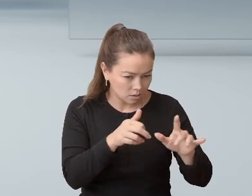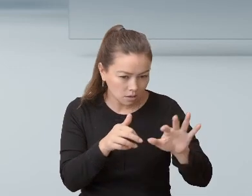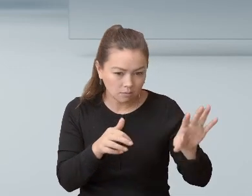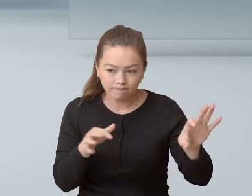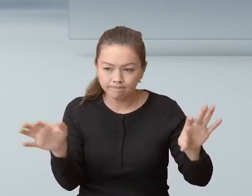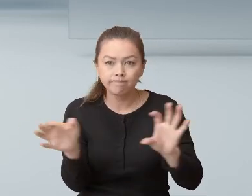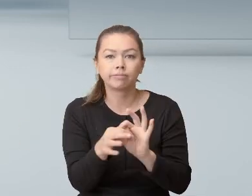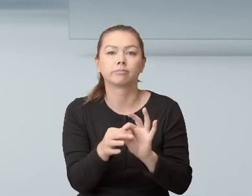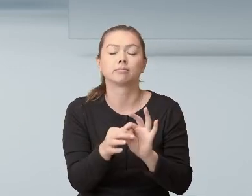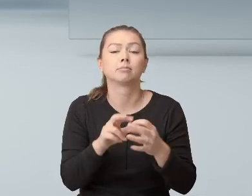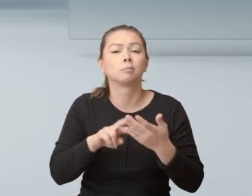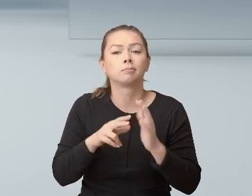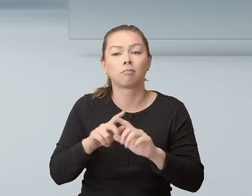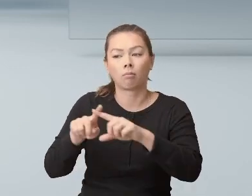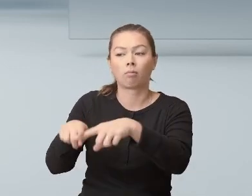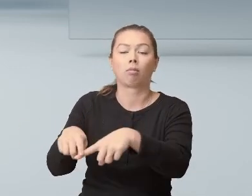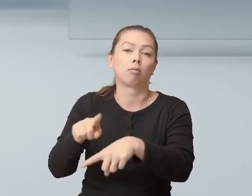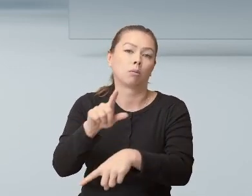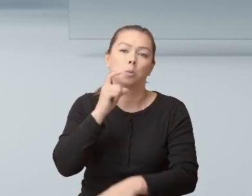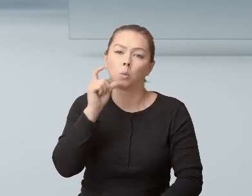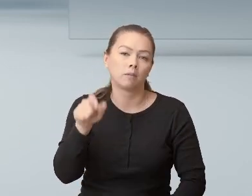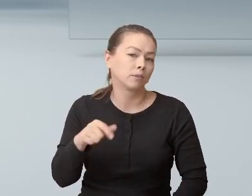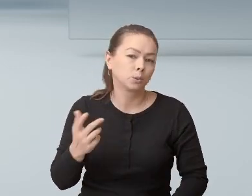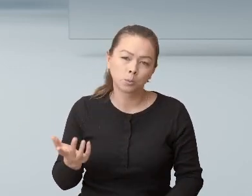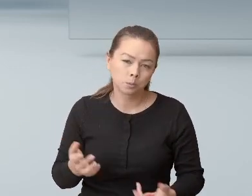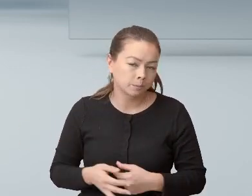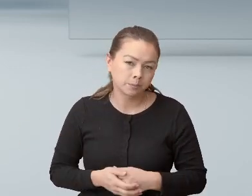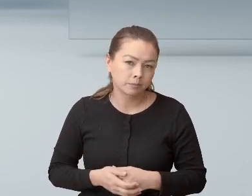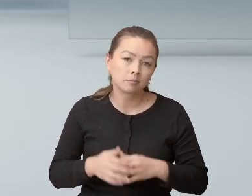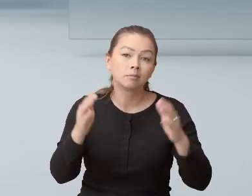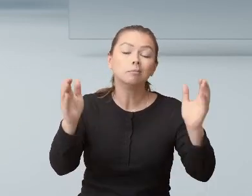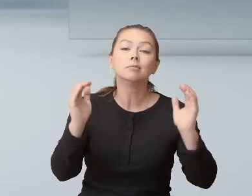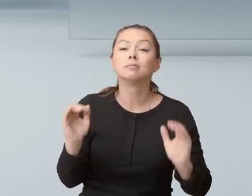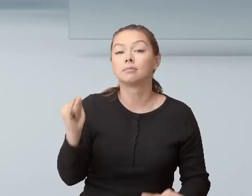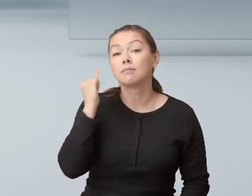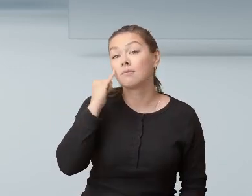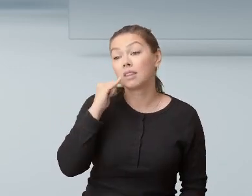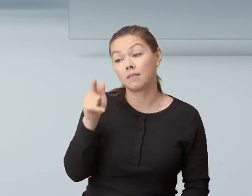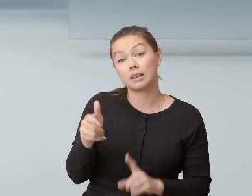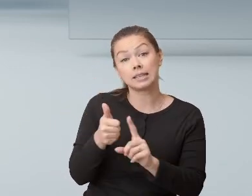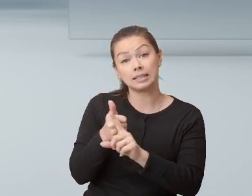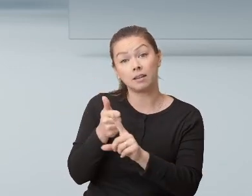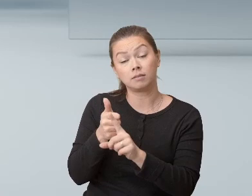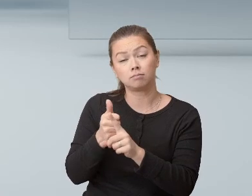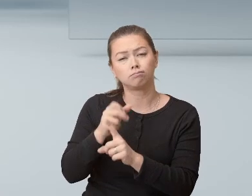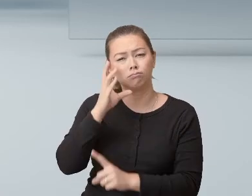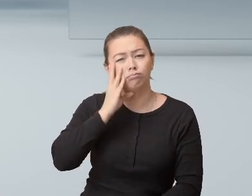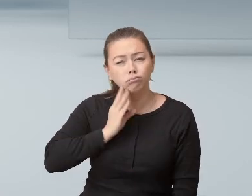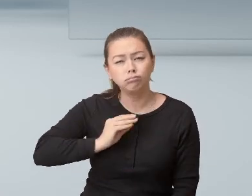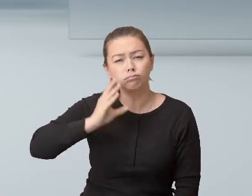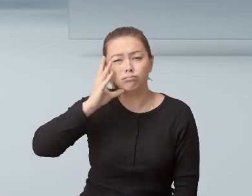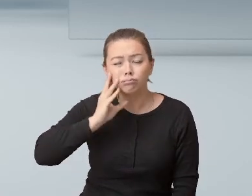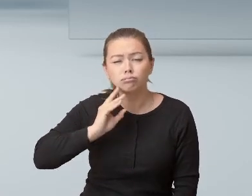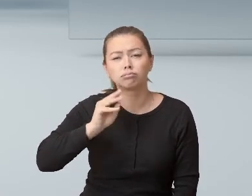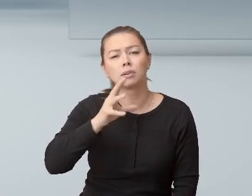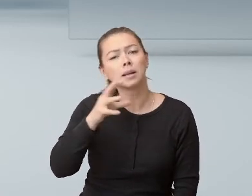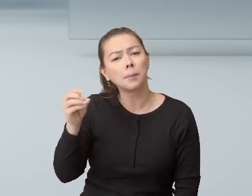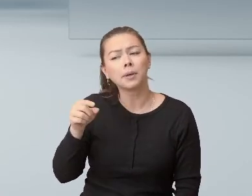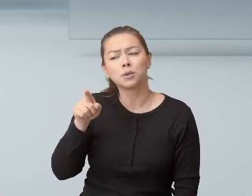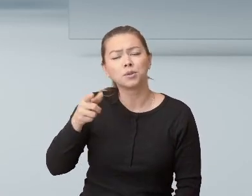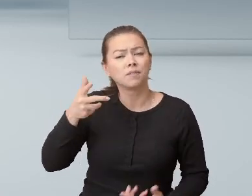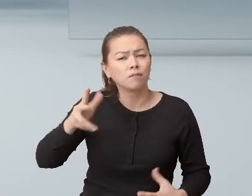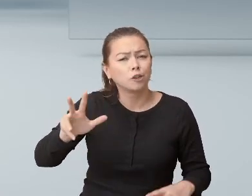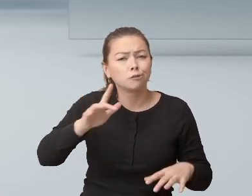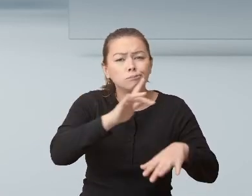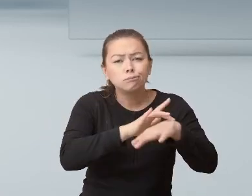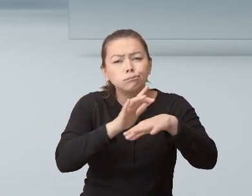companies out there, so you don't have to do that. Now, if you are an experienced company that have been on, a few different ERPs, you've done this